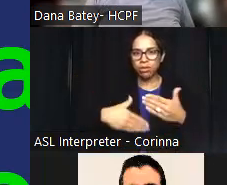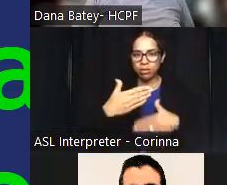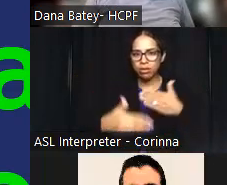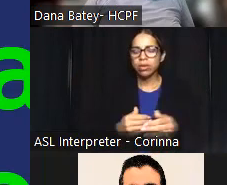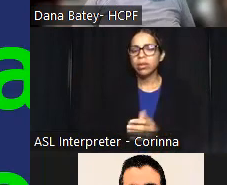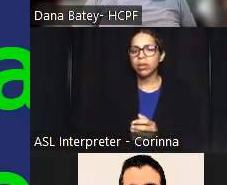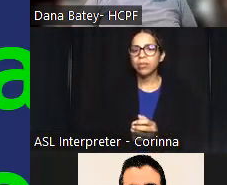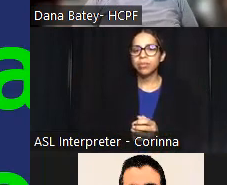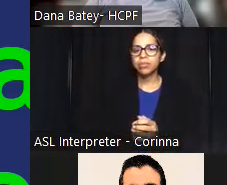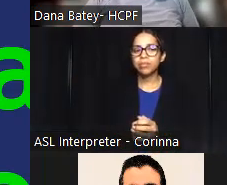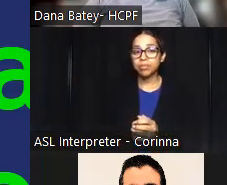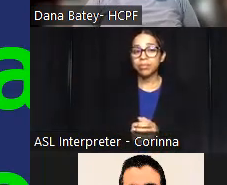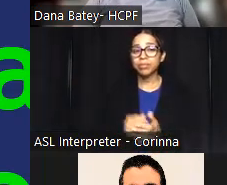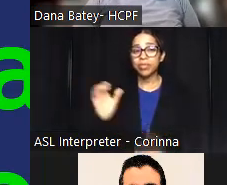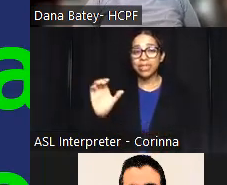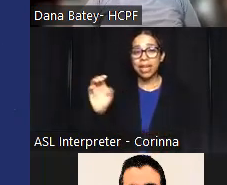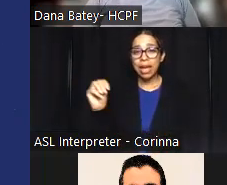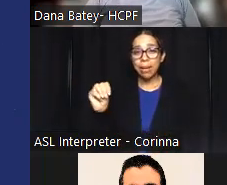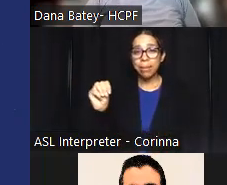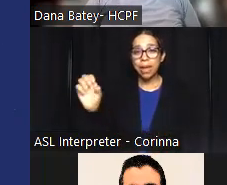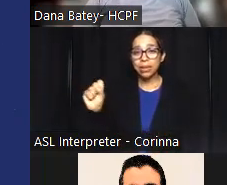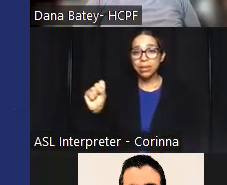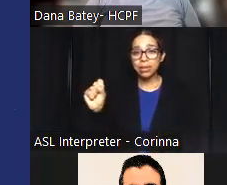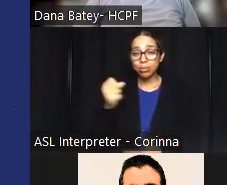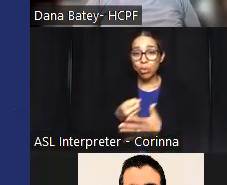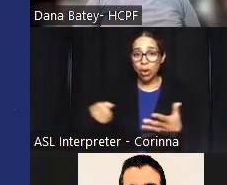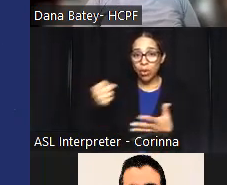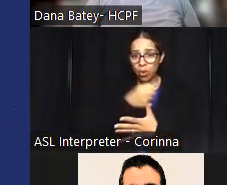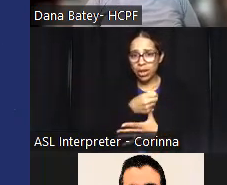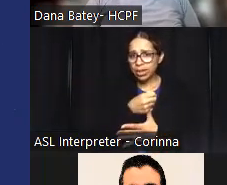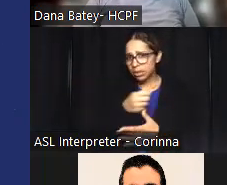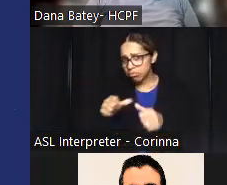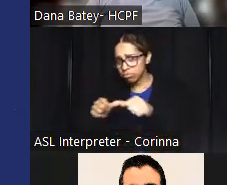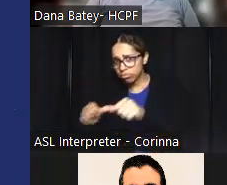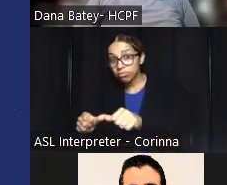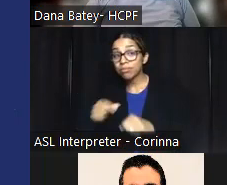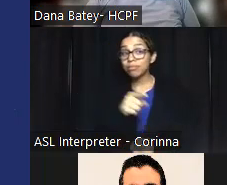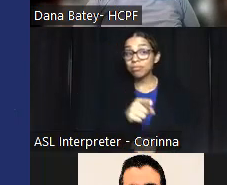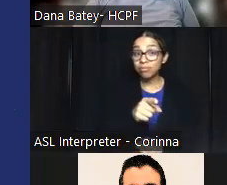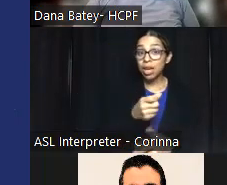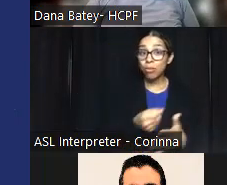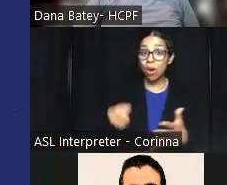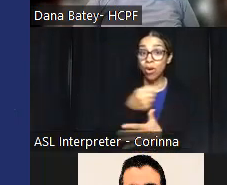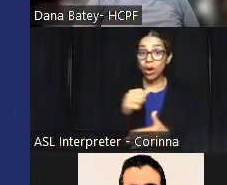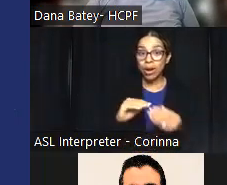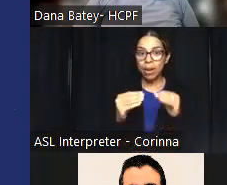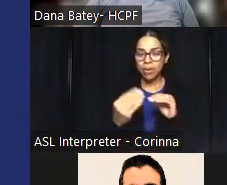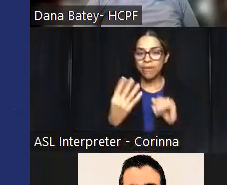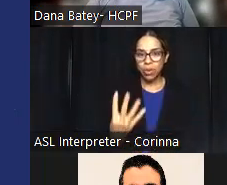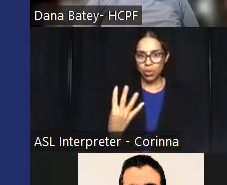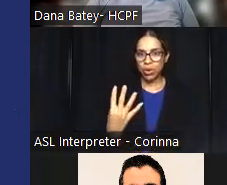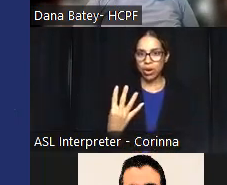our CMS priorities, this is priority number 4 in the